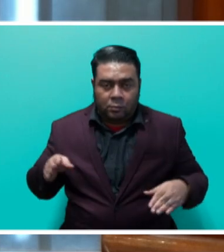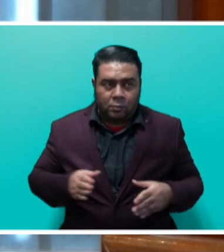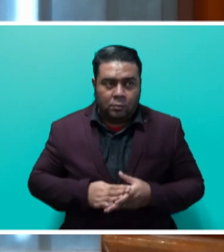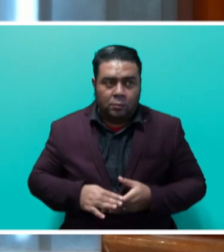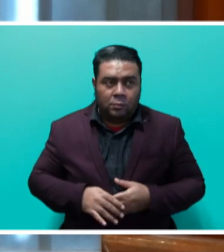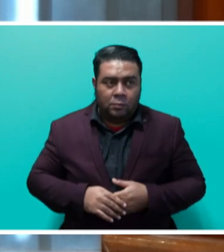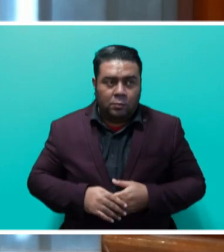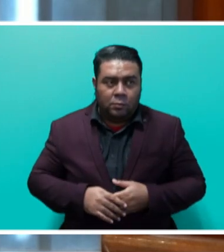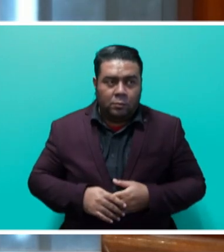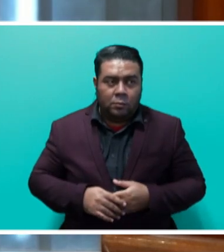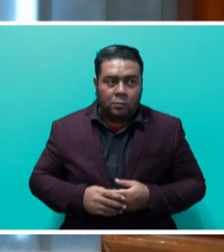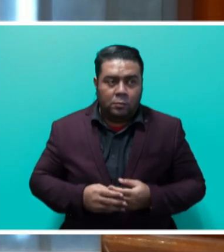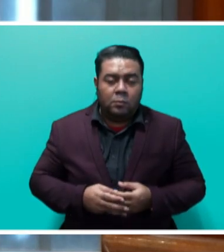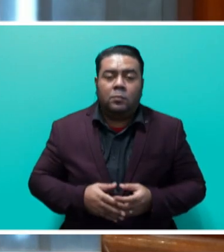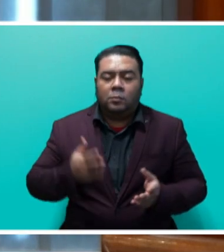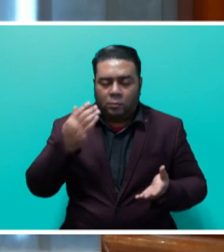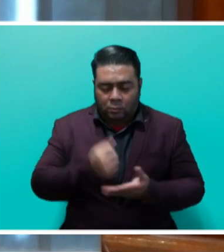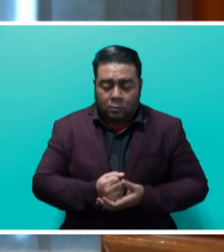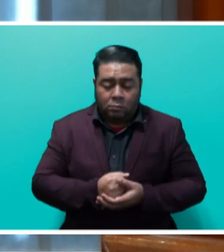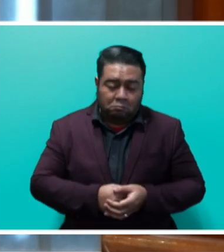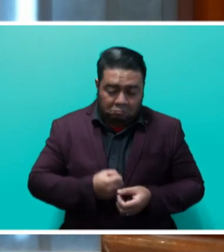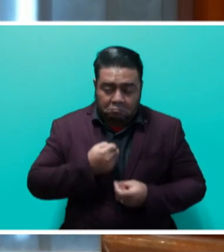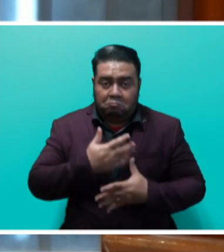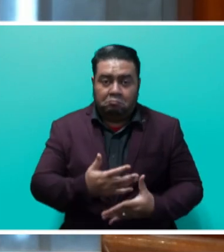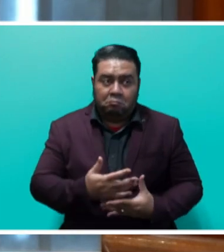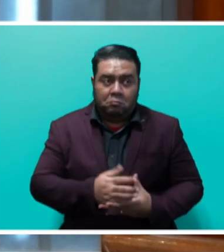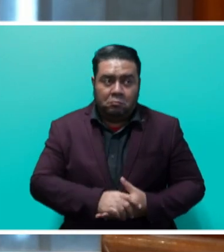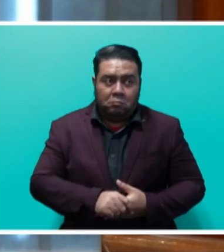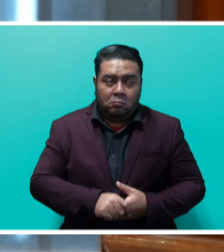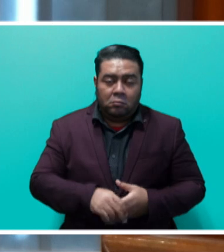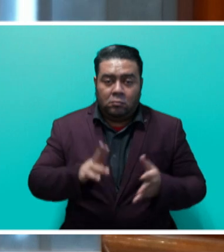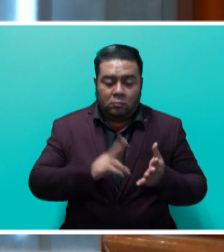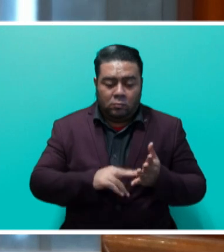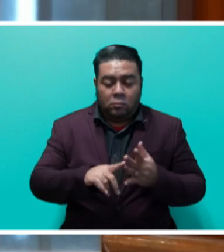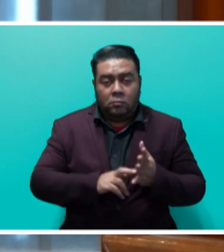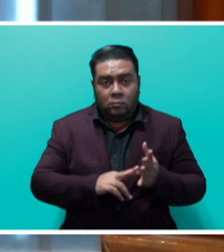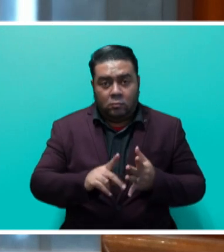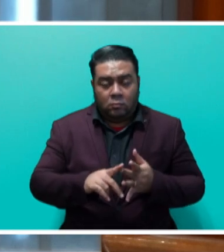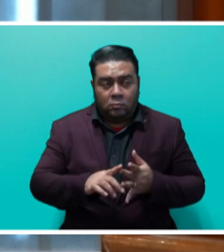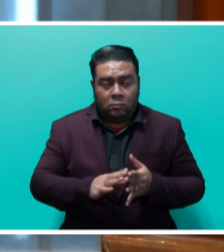sir, it'll probably surprise you that the noni industry